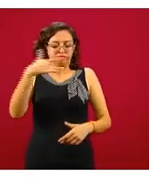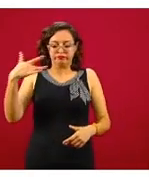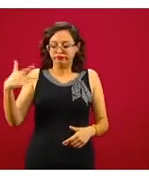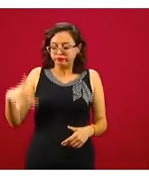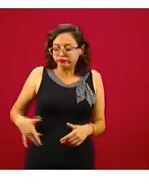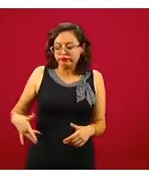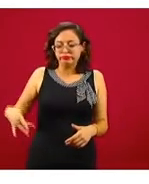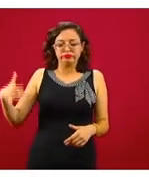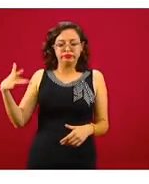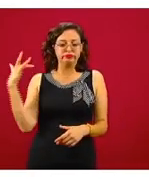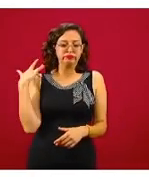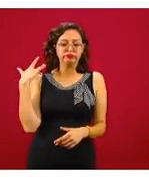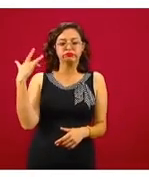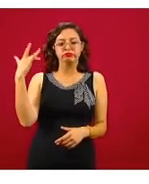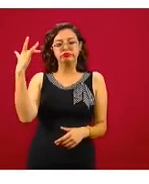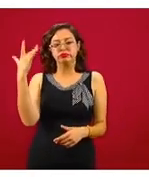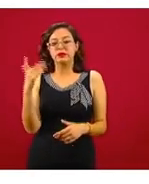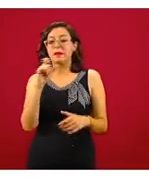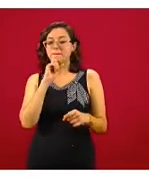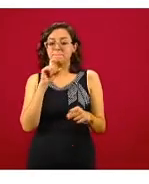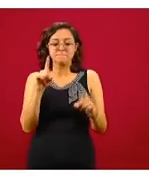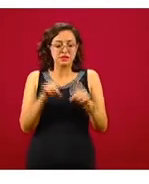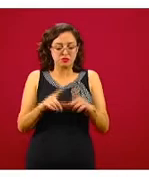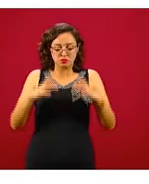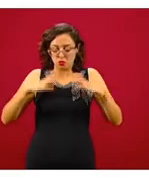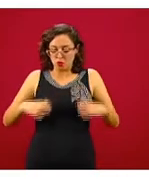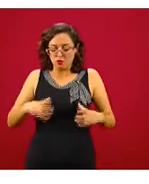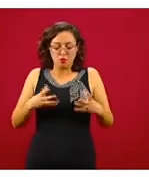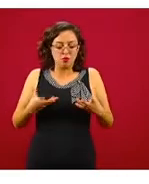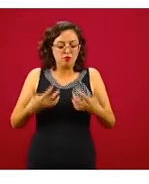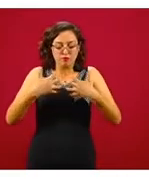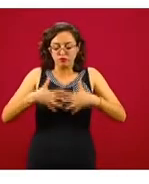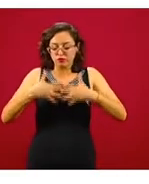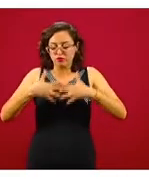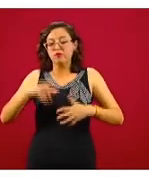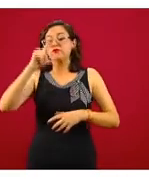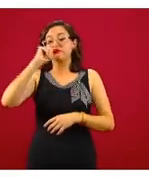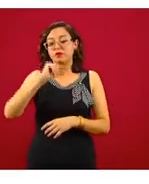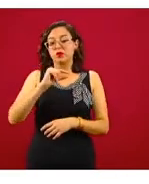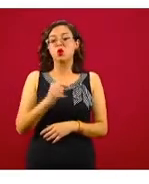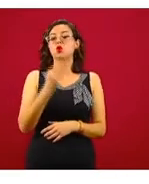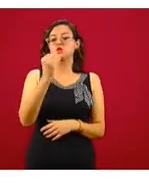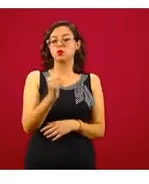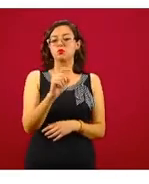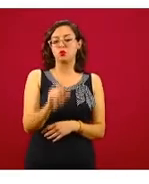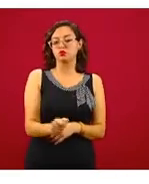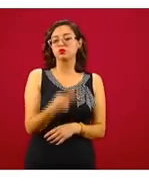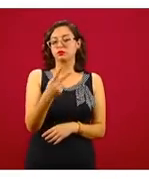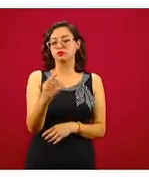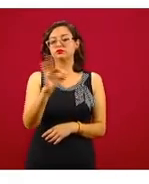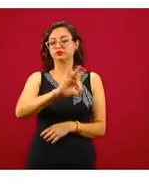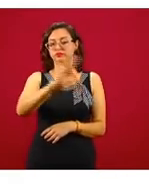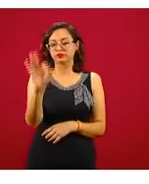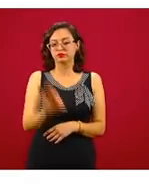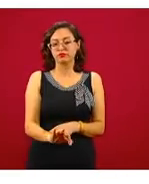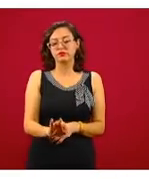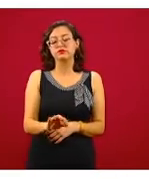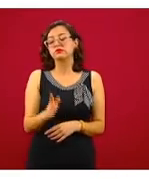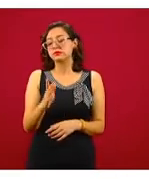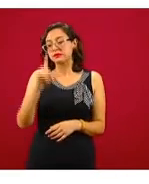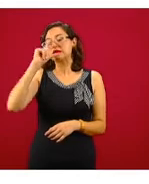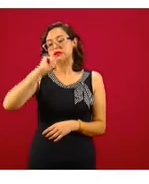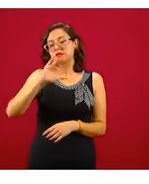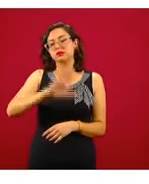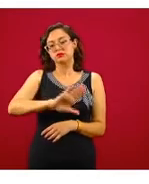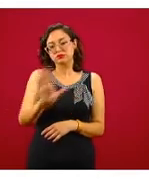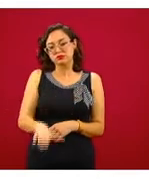which remember is very bad for your health and has a severe impact on the respiratory system. And smoking